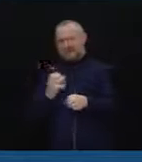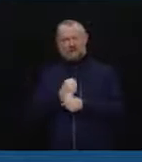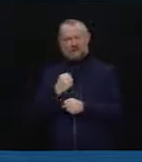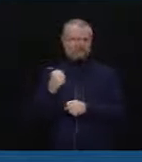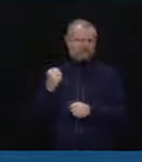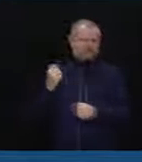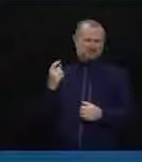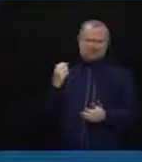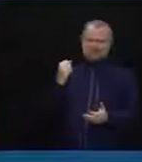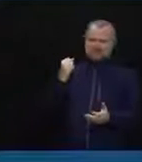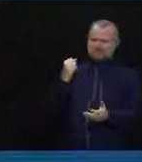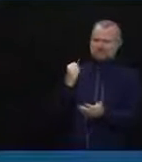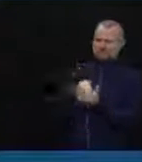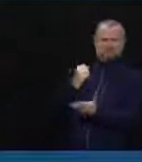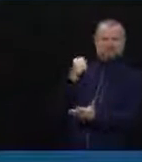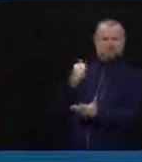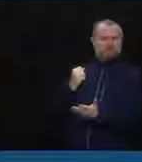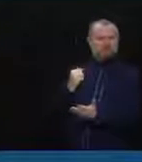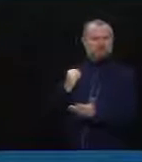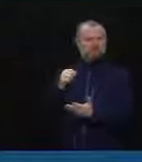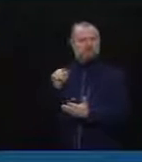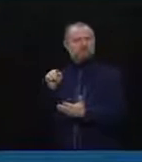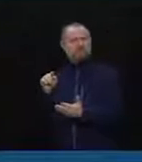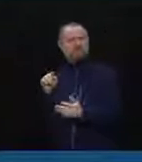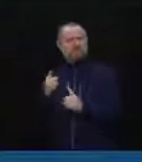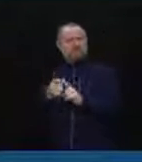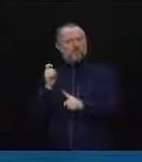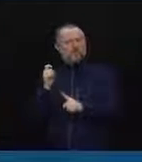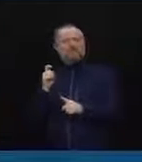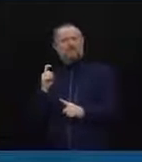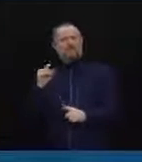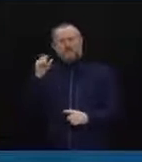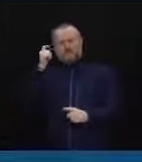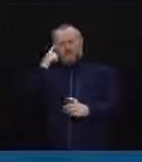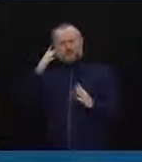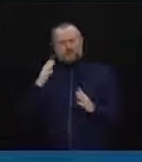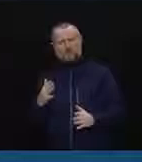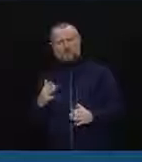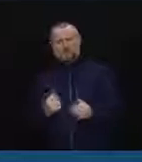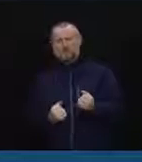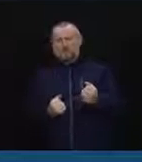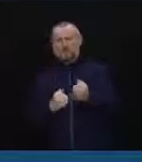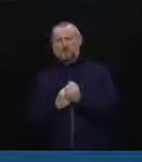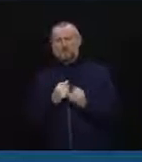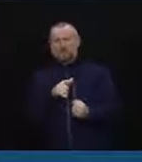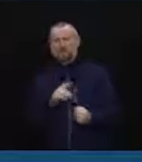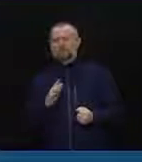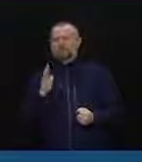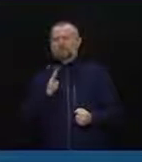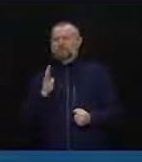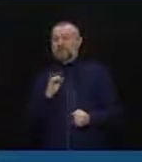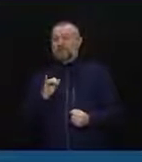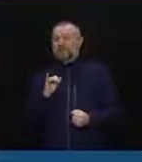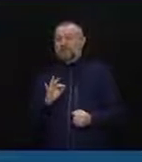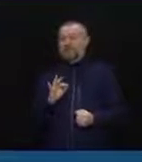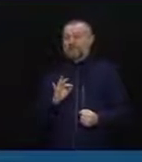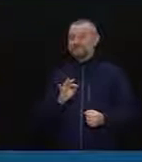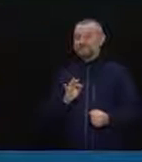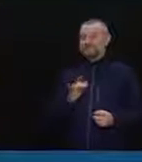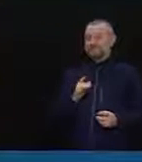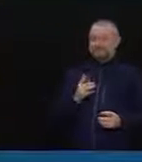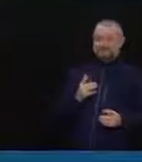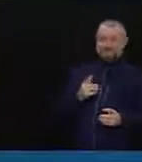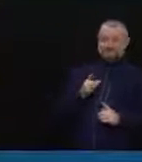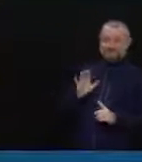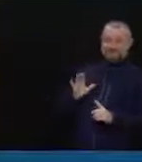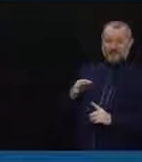incumbent governor when their candidate has lost in the primary. Would you be willing to accept their party line if you defeat Jumaane